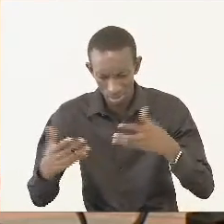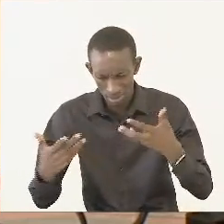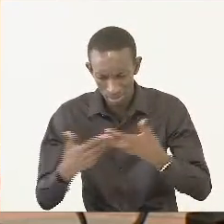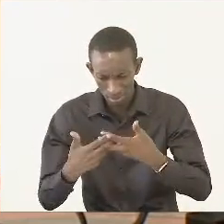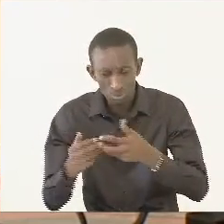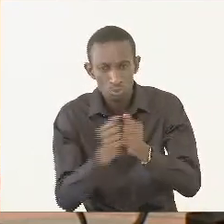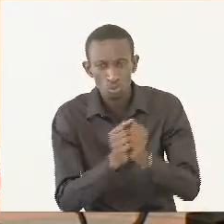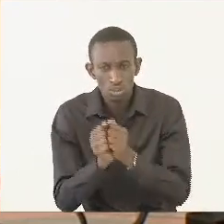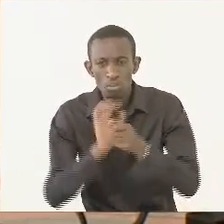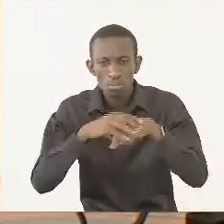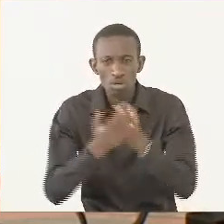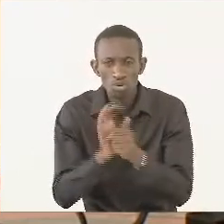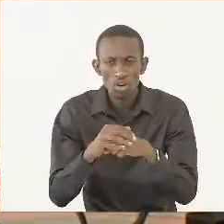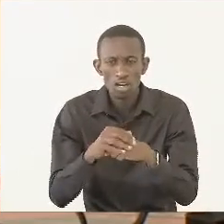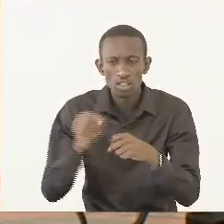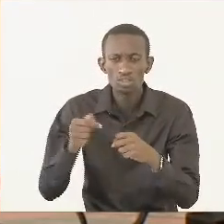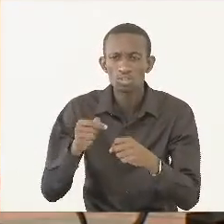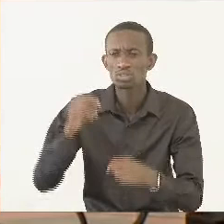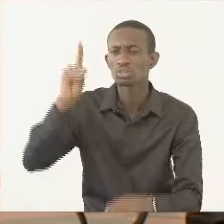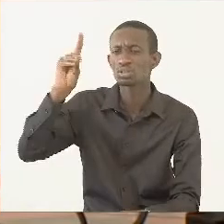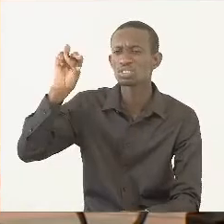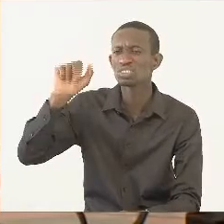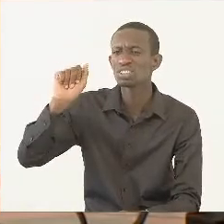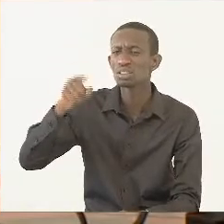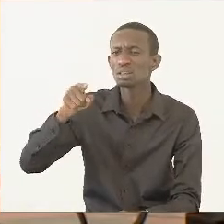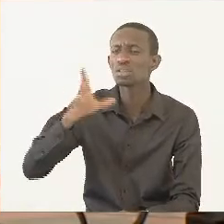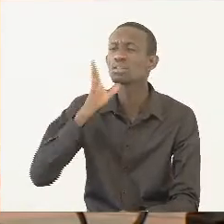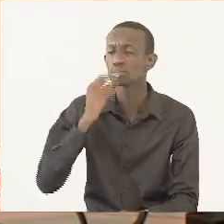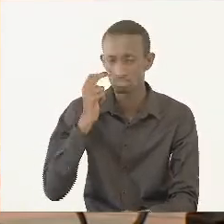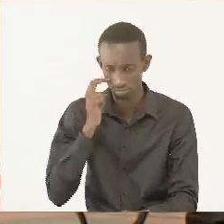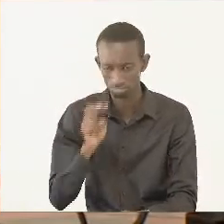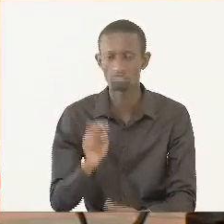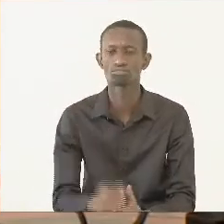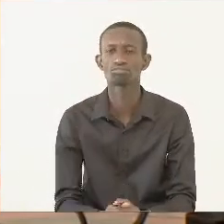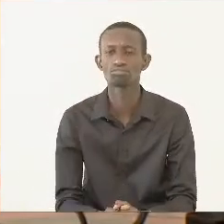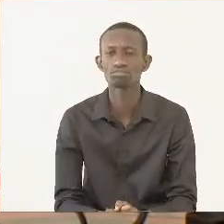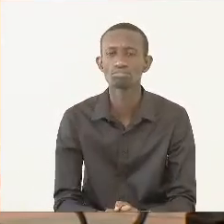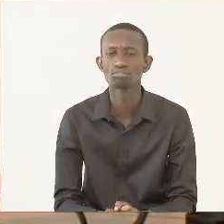of the DNA molecule? Okay, so I go down and check.